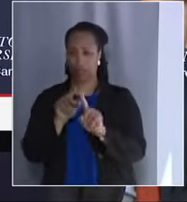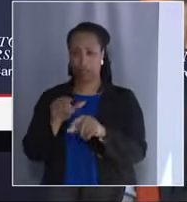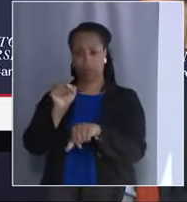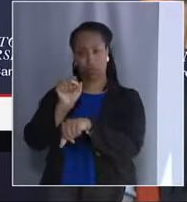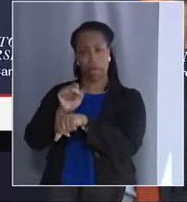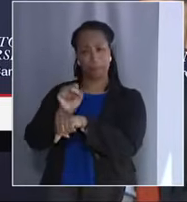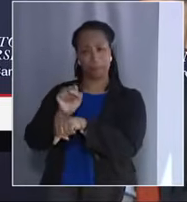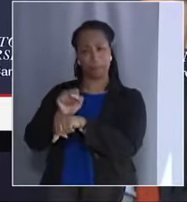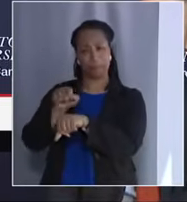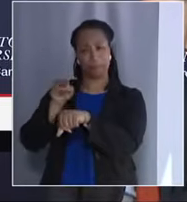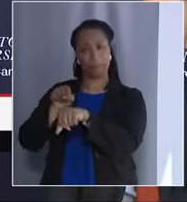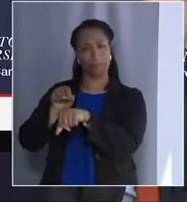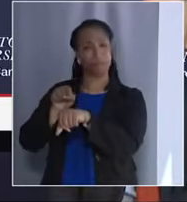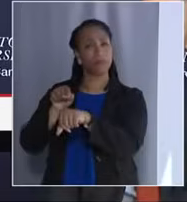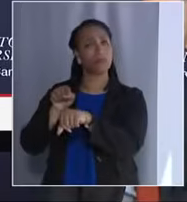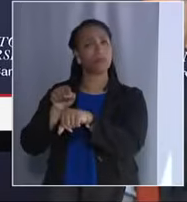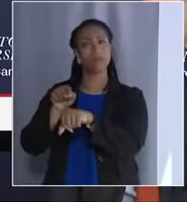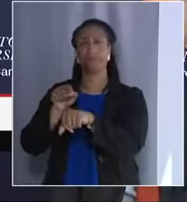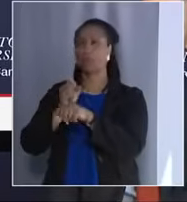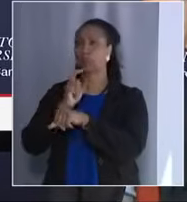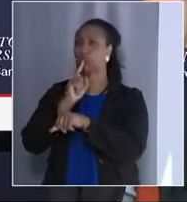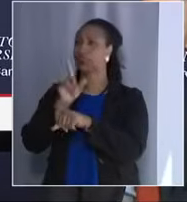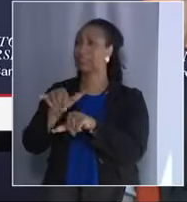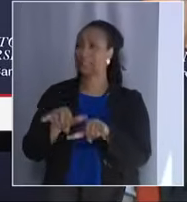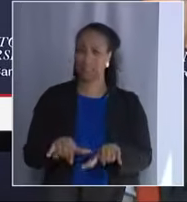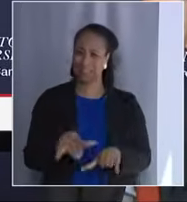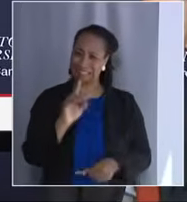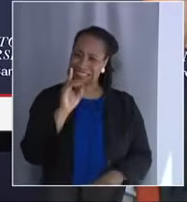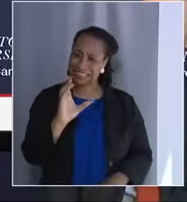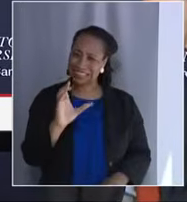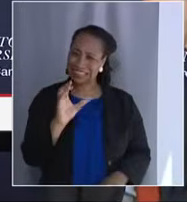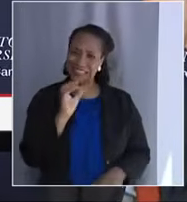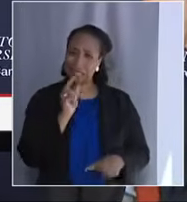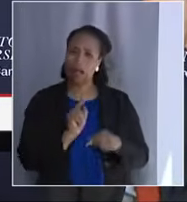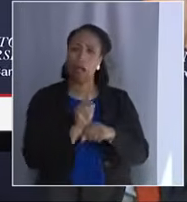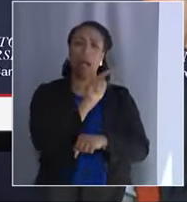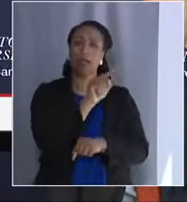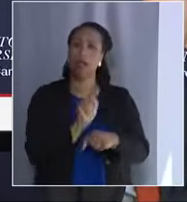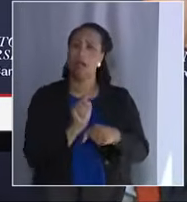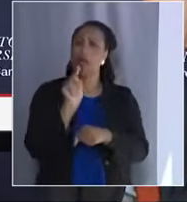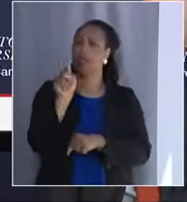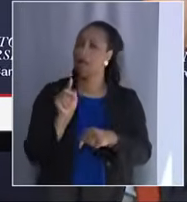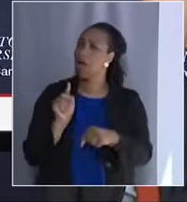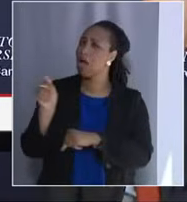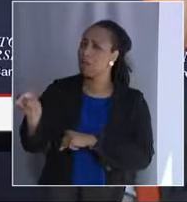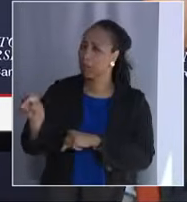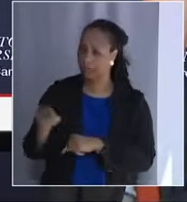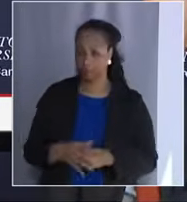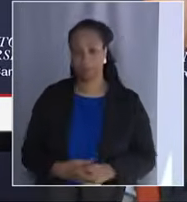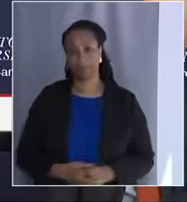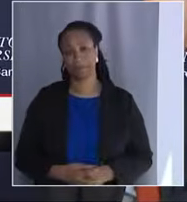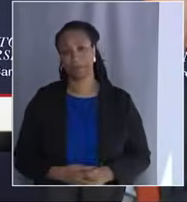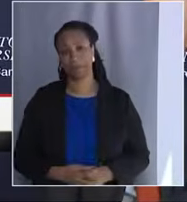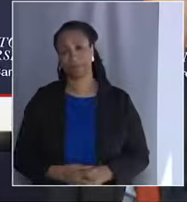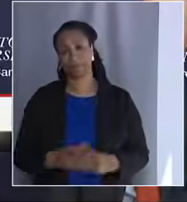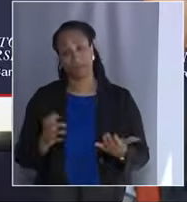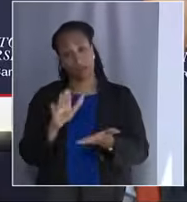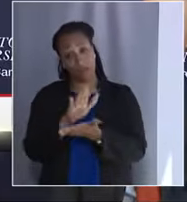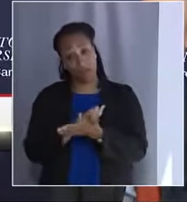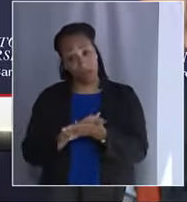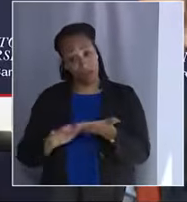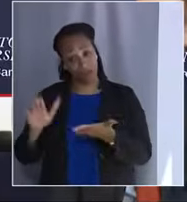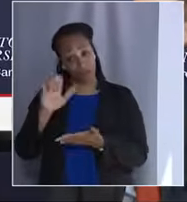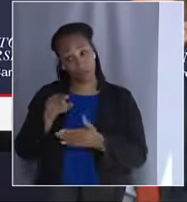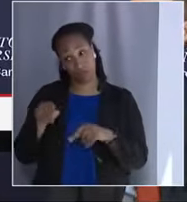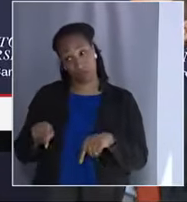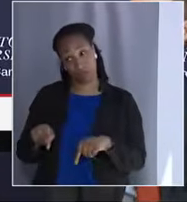higher learning are going to be even more important for us to make sure that these employees can